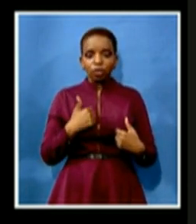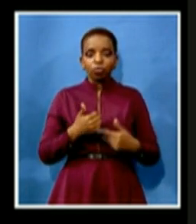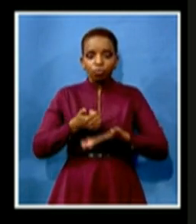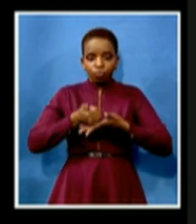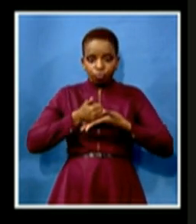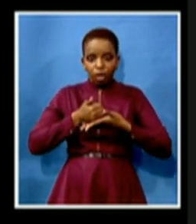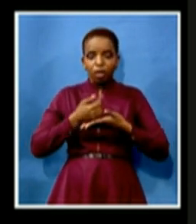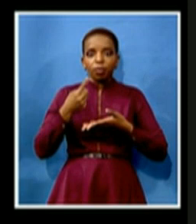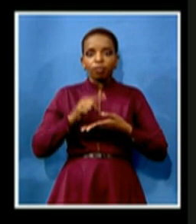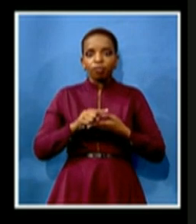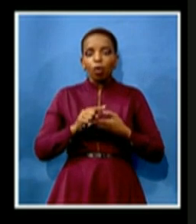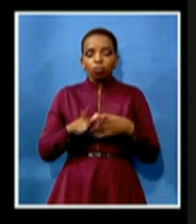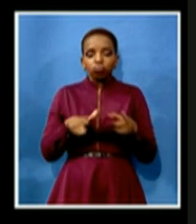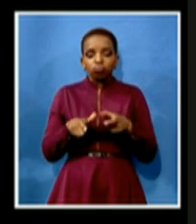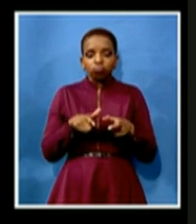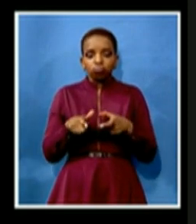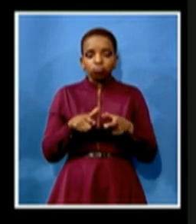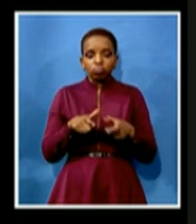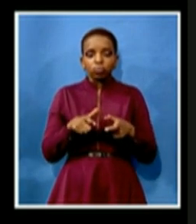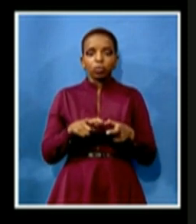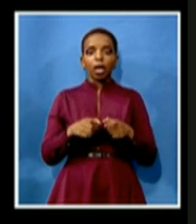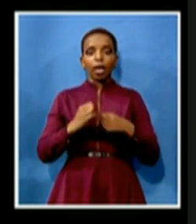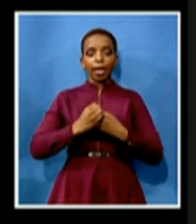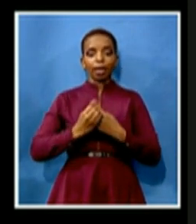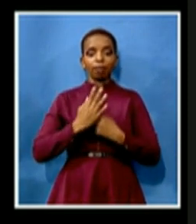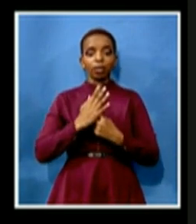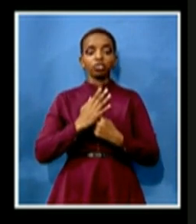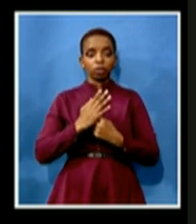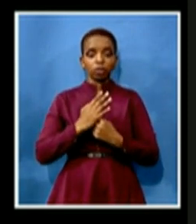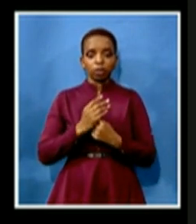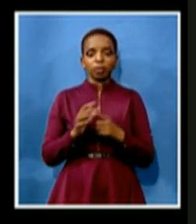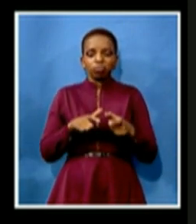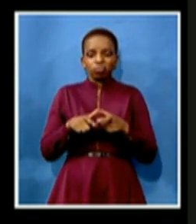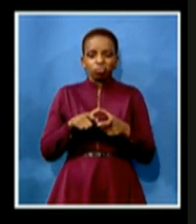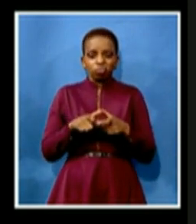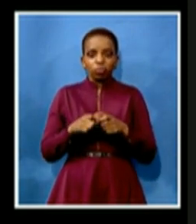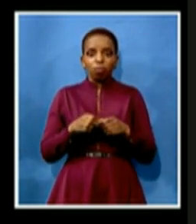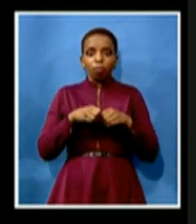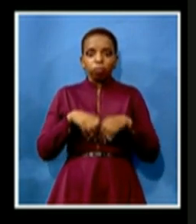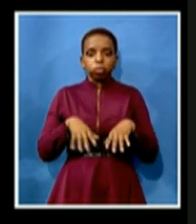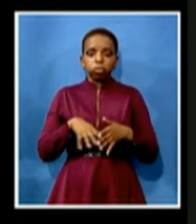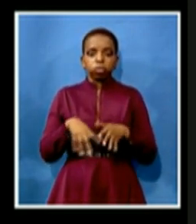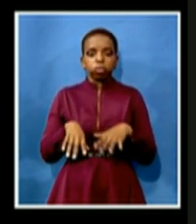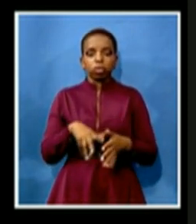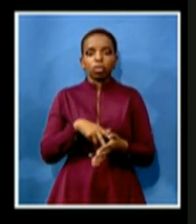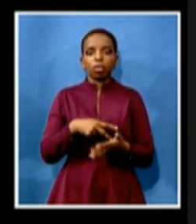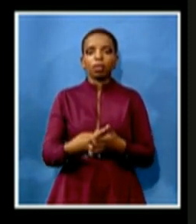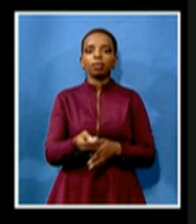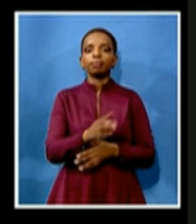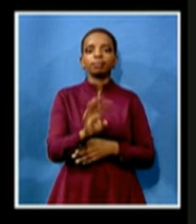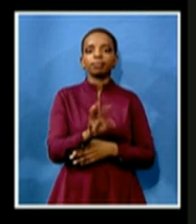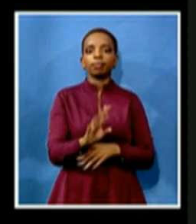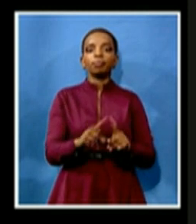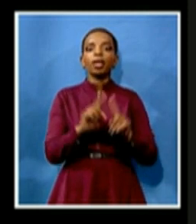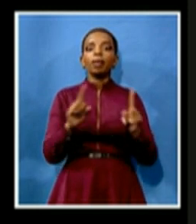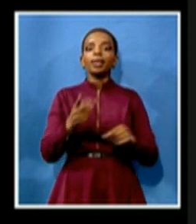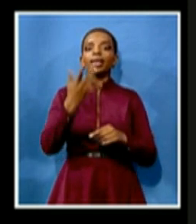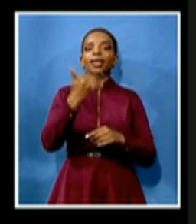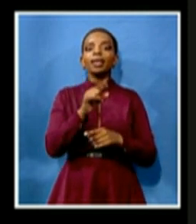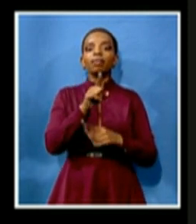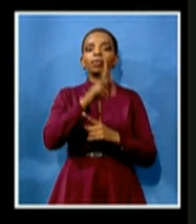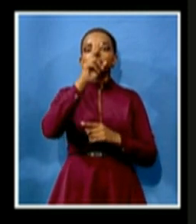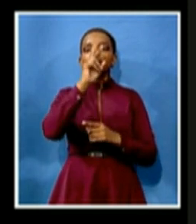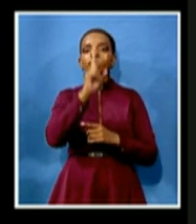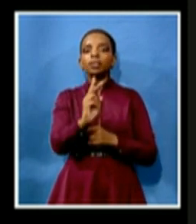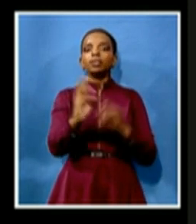even infections in serology tests. And if there's a very large body of such people, what you'd expect is, in fact, what's